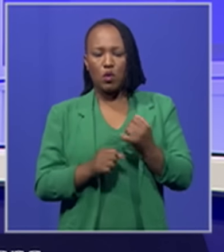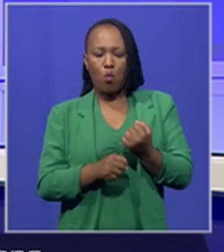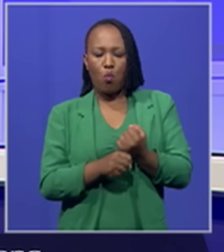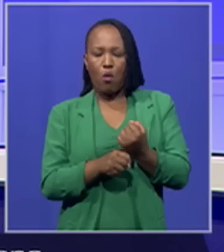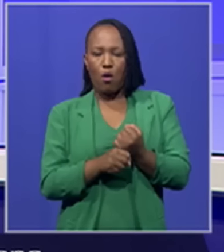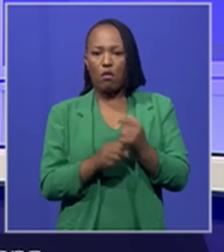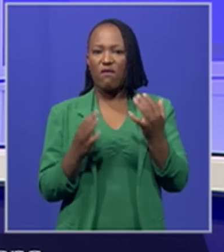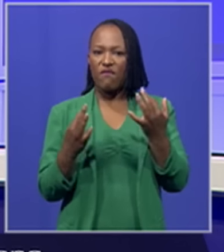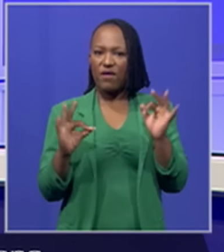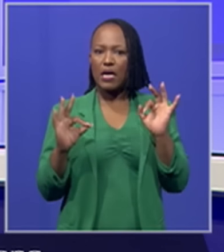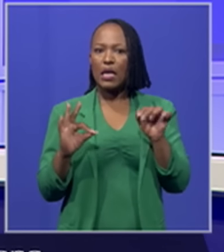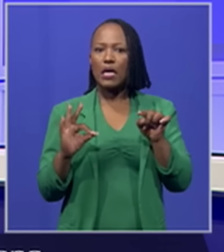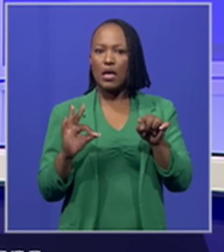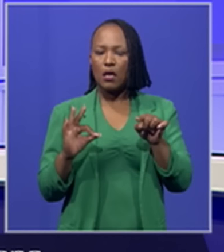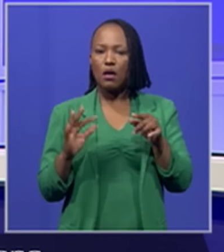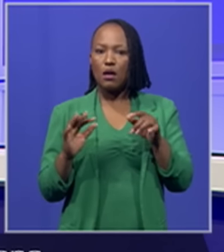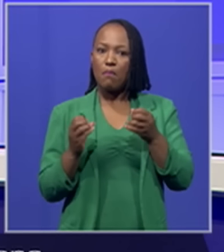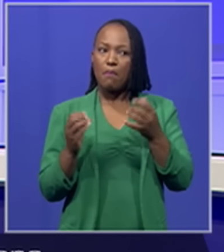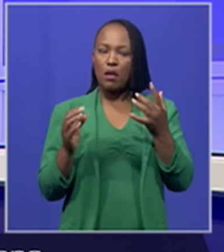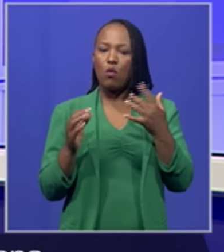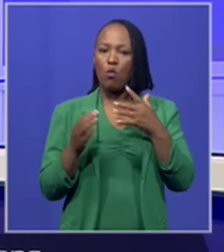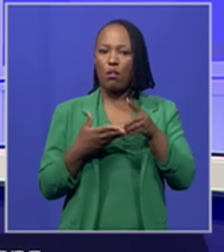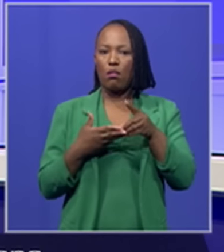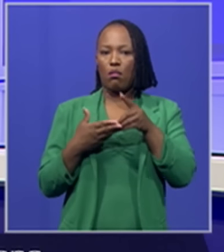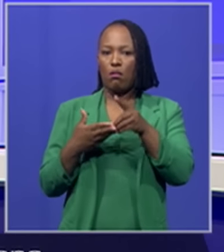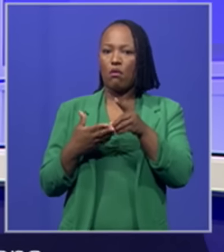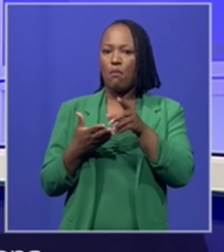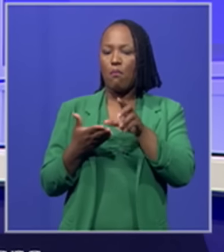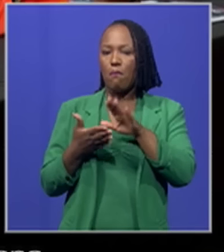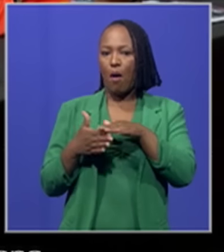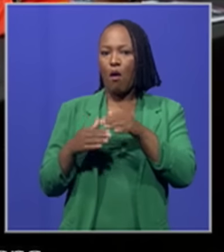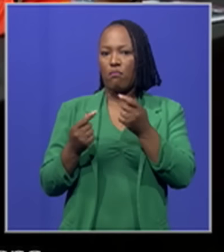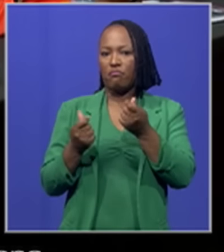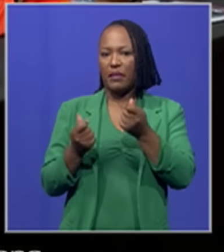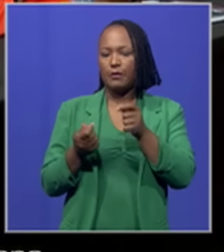phatologile, mme seo se ka ngoka dipeeletso.